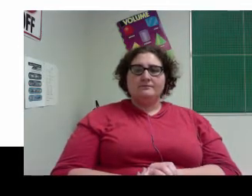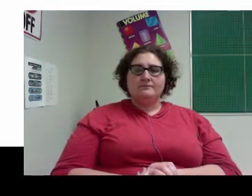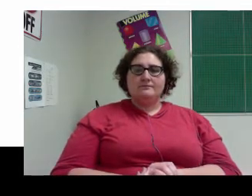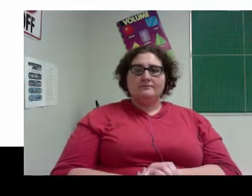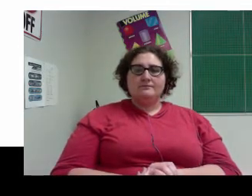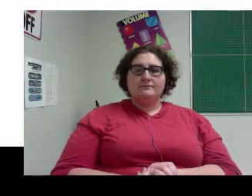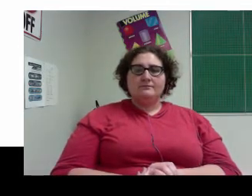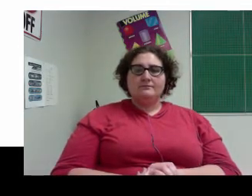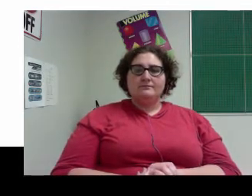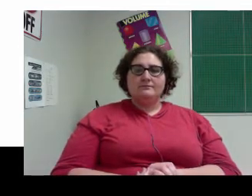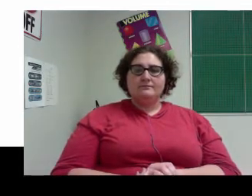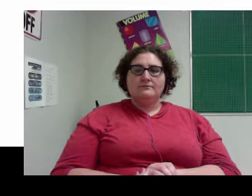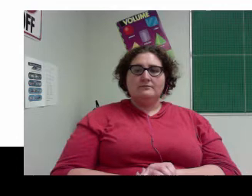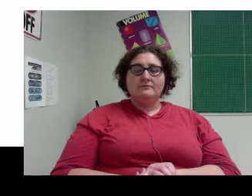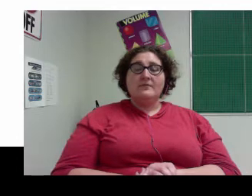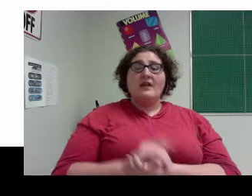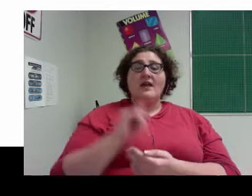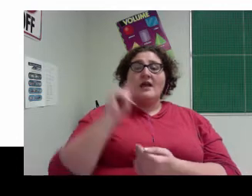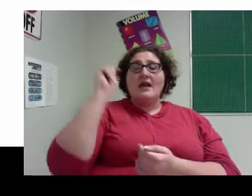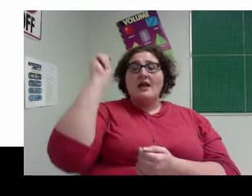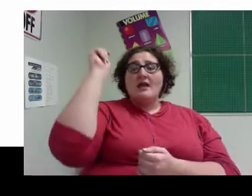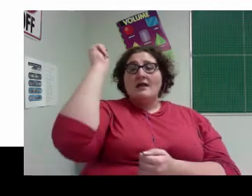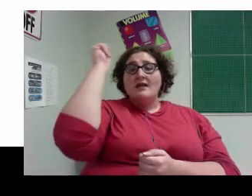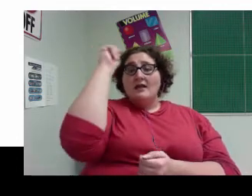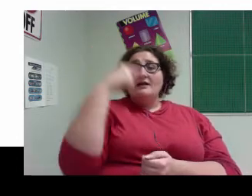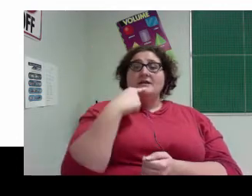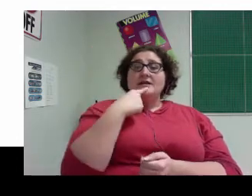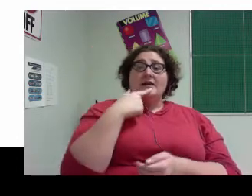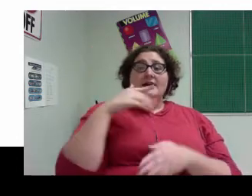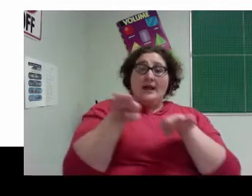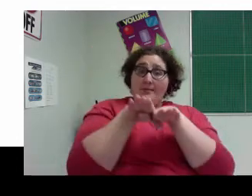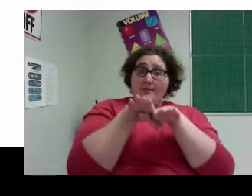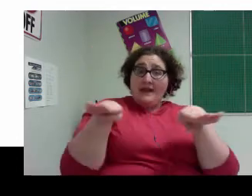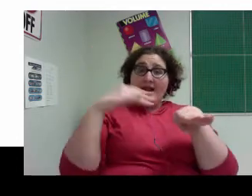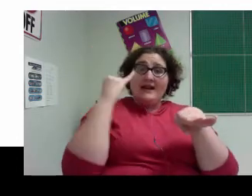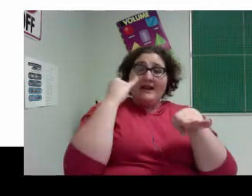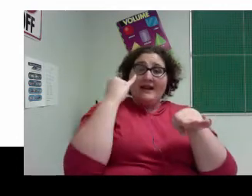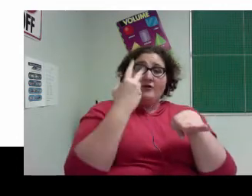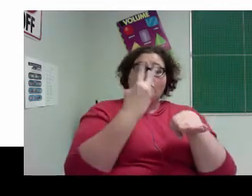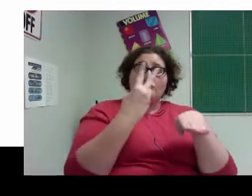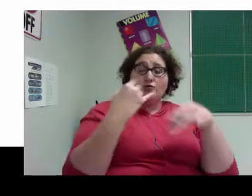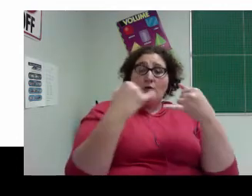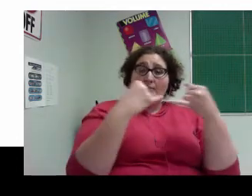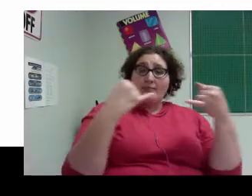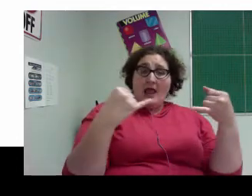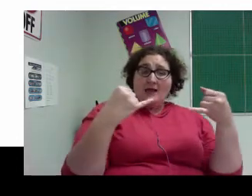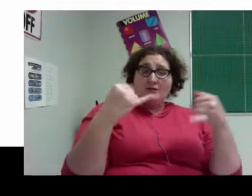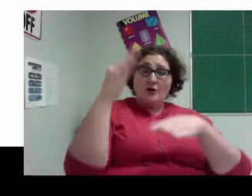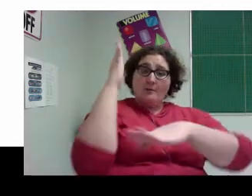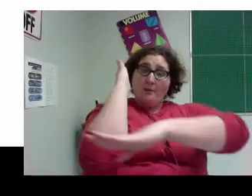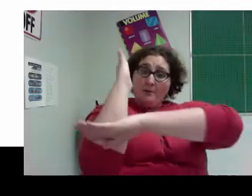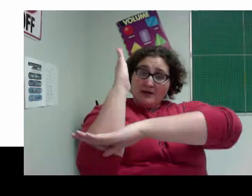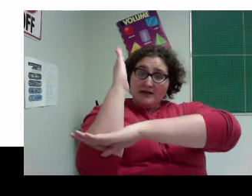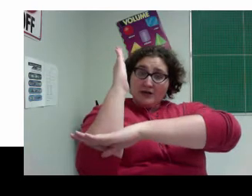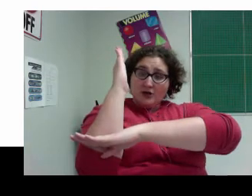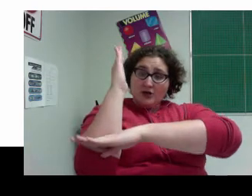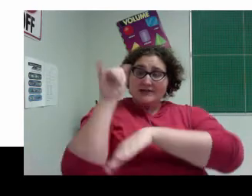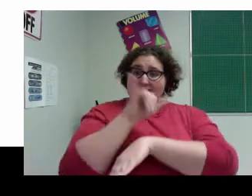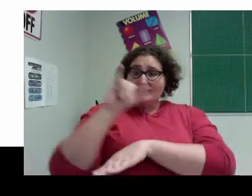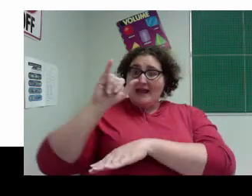Theorem said in a plane, if two lines are perpendicular to the same line, they are parallel to each other. Okay, what that